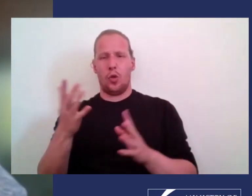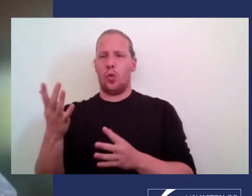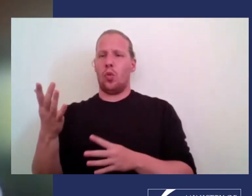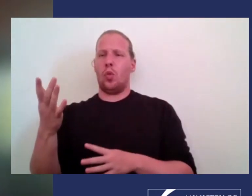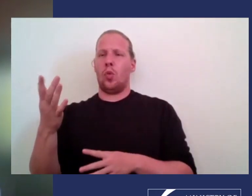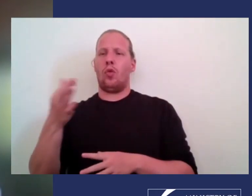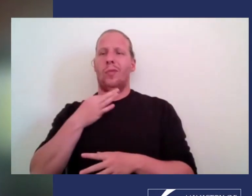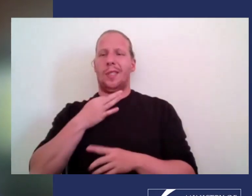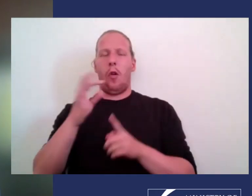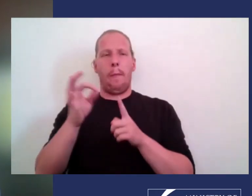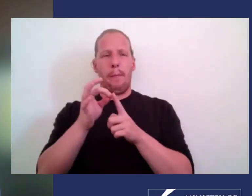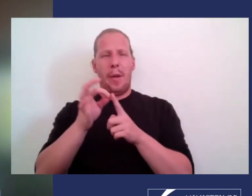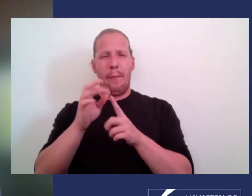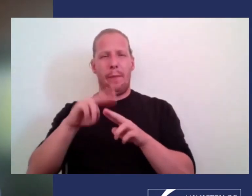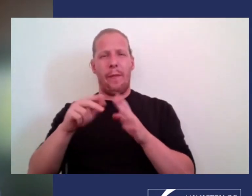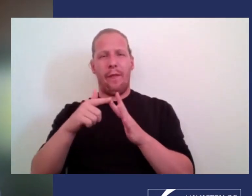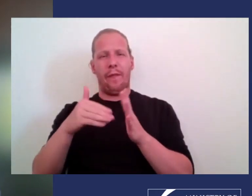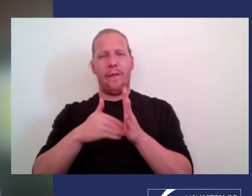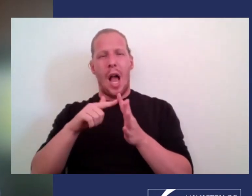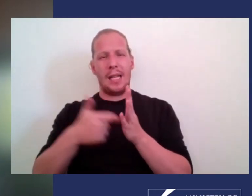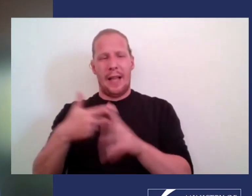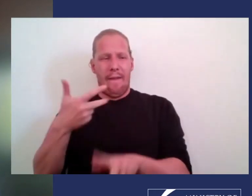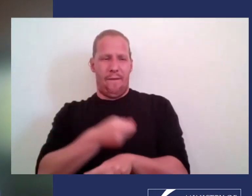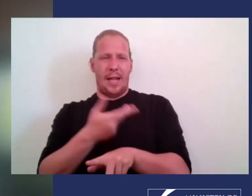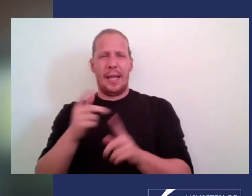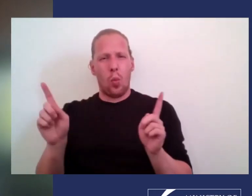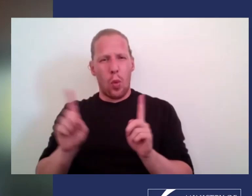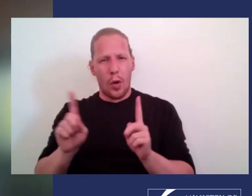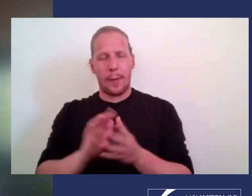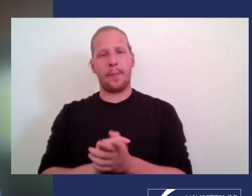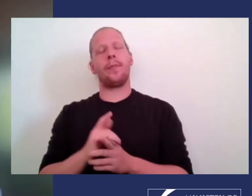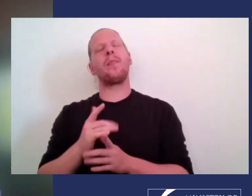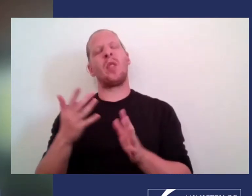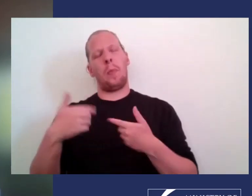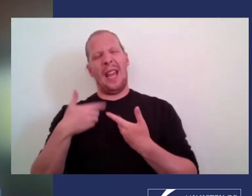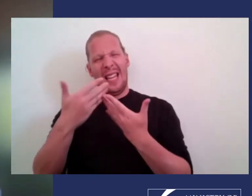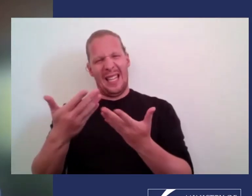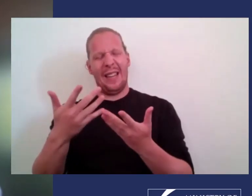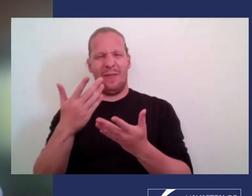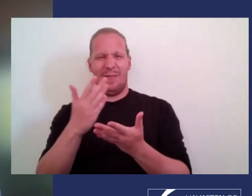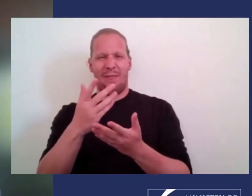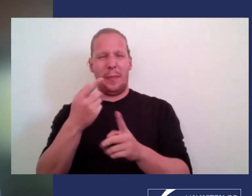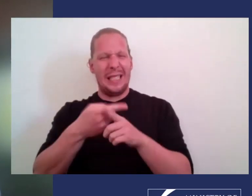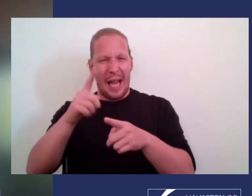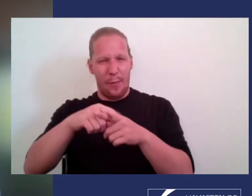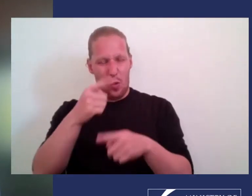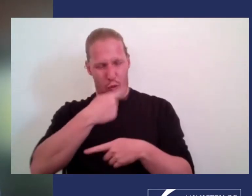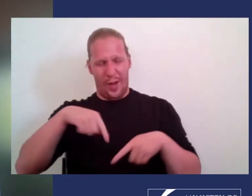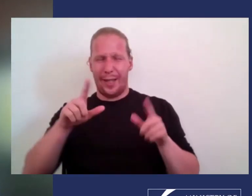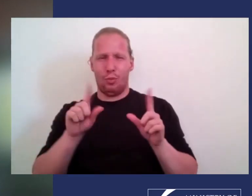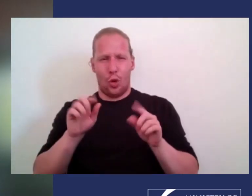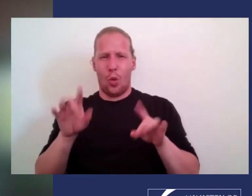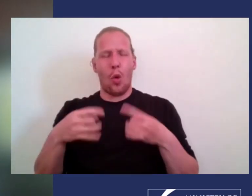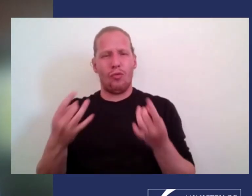I just give parents an example of something we do already. So we have a vaccine